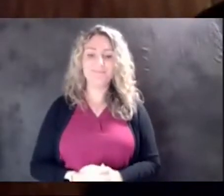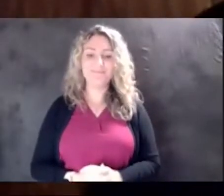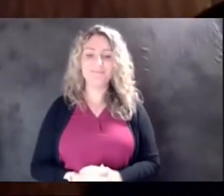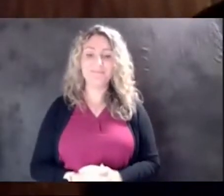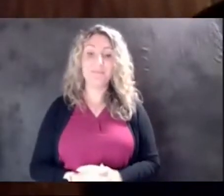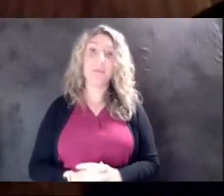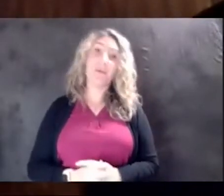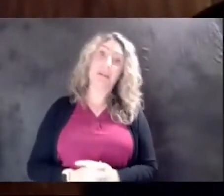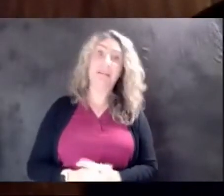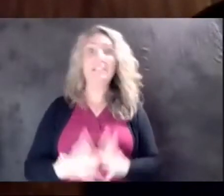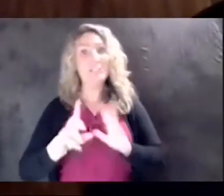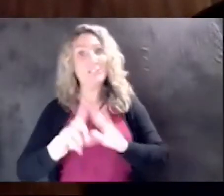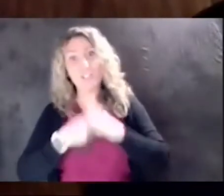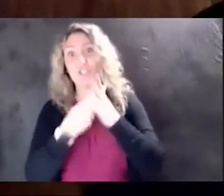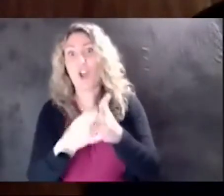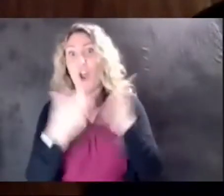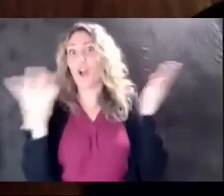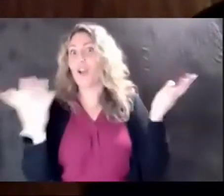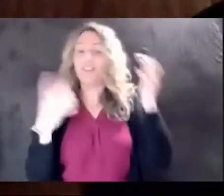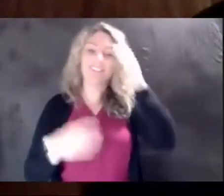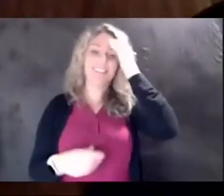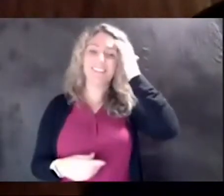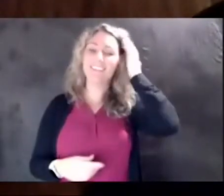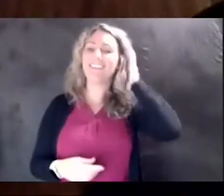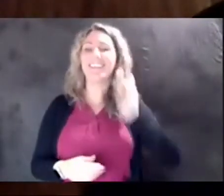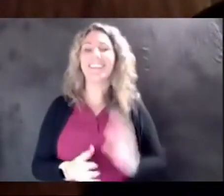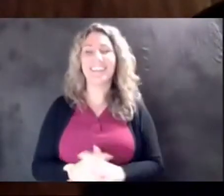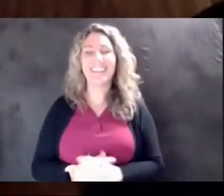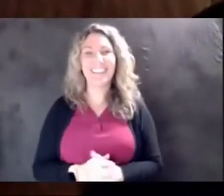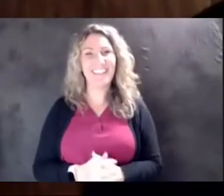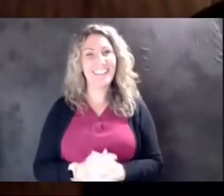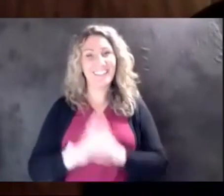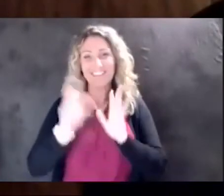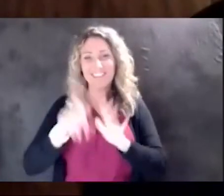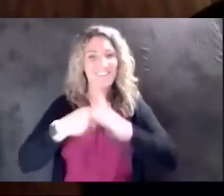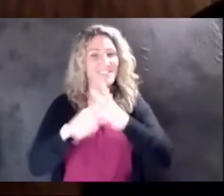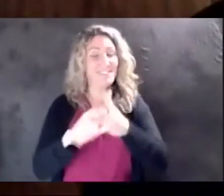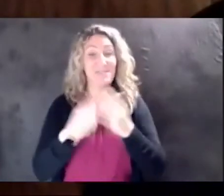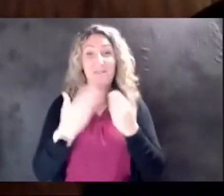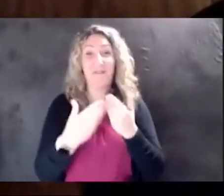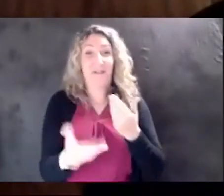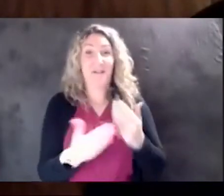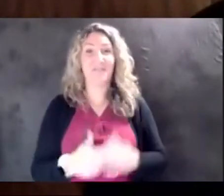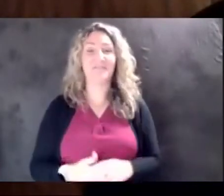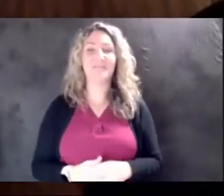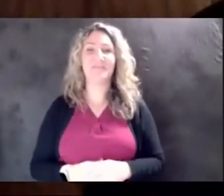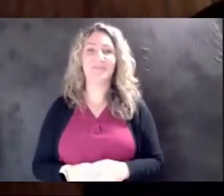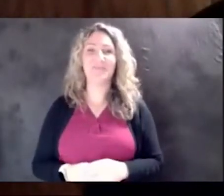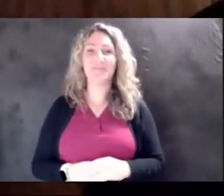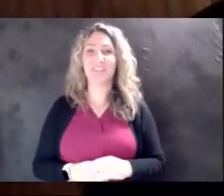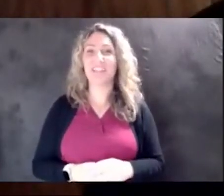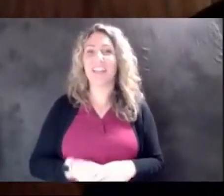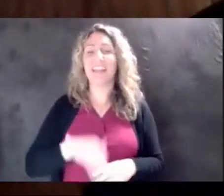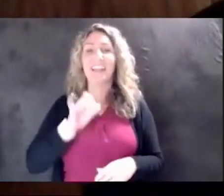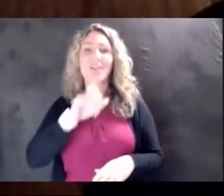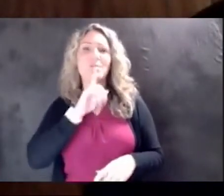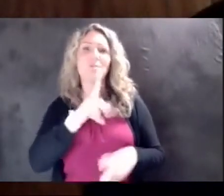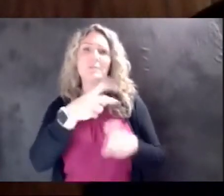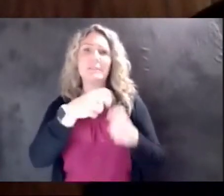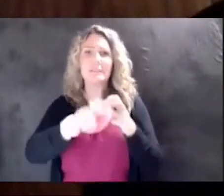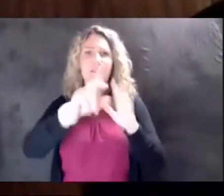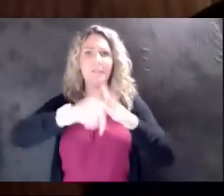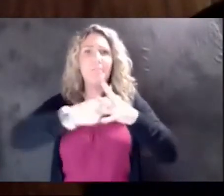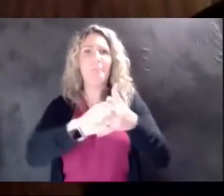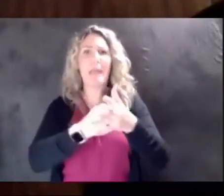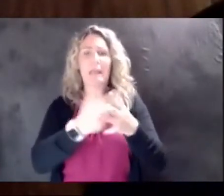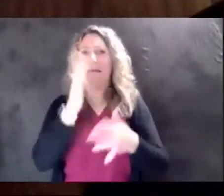Start. Just start. I love it. Just start. And it was very difficult at the beginning. I